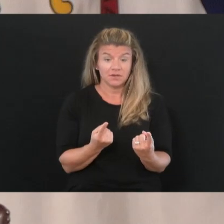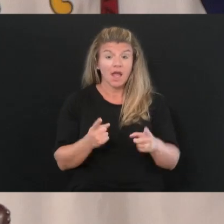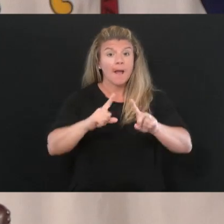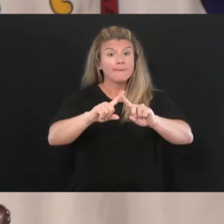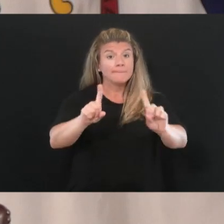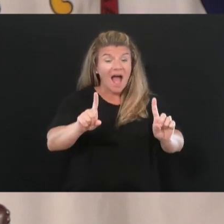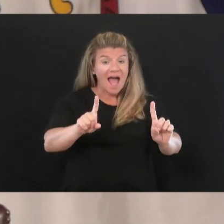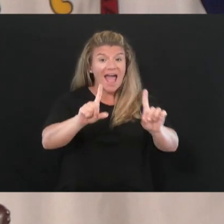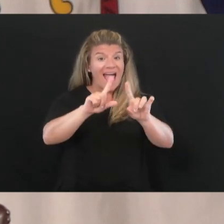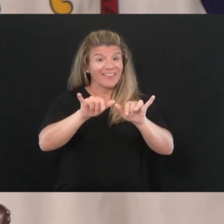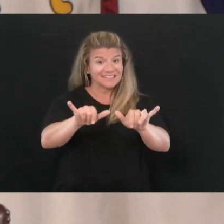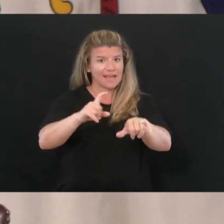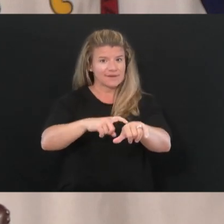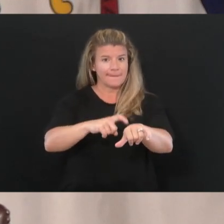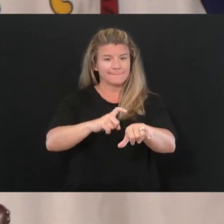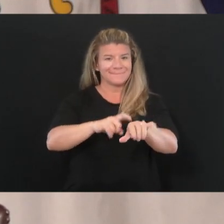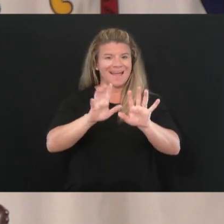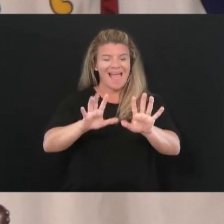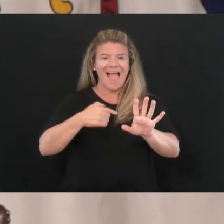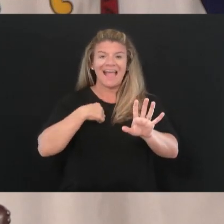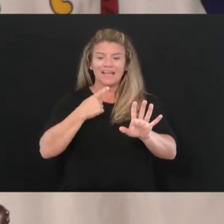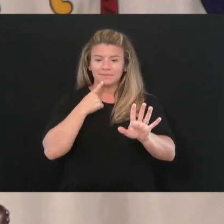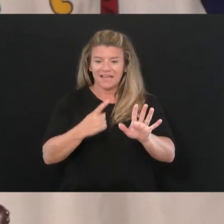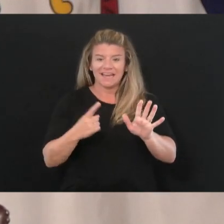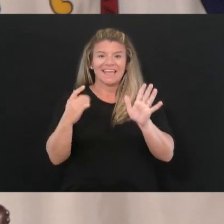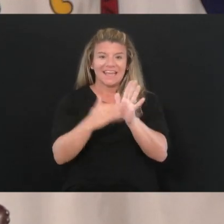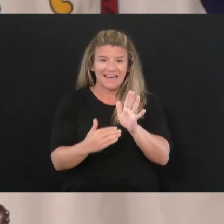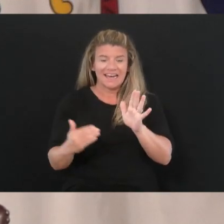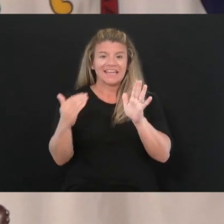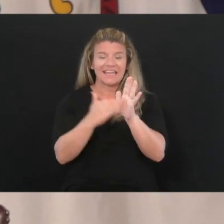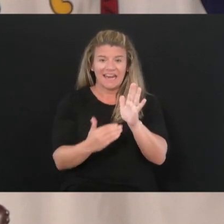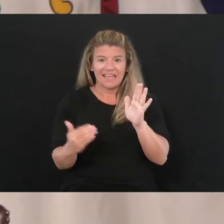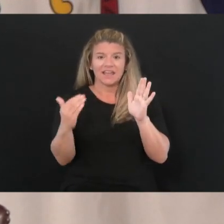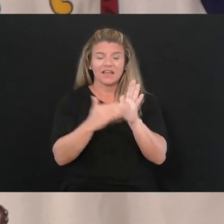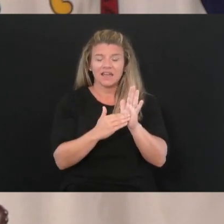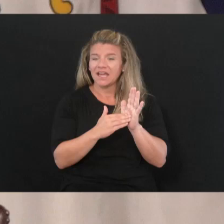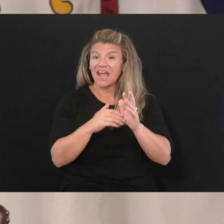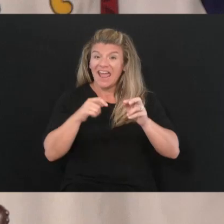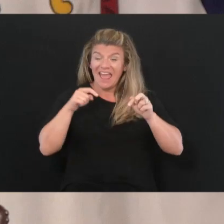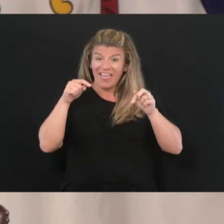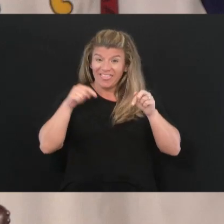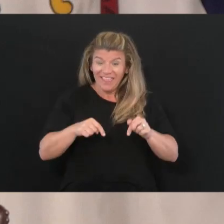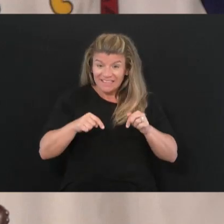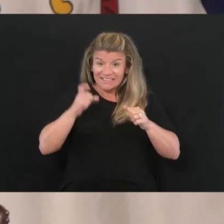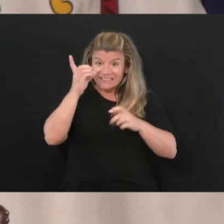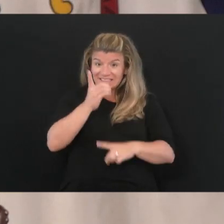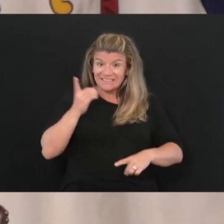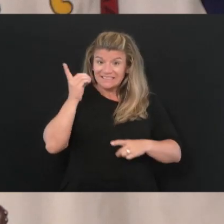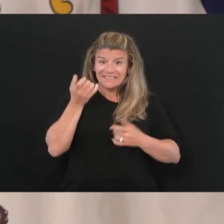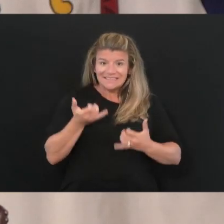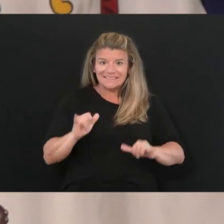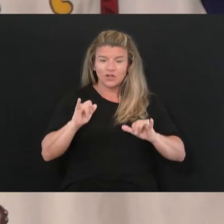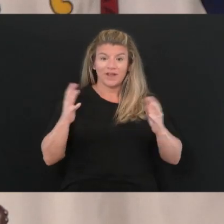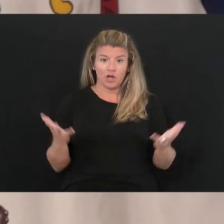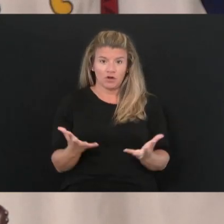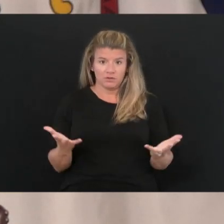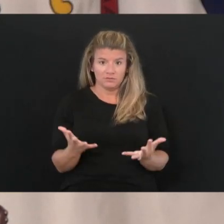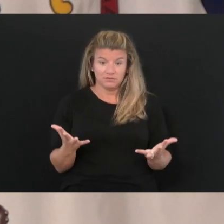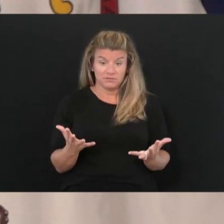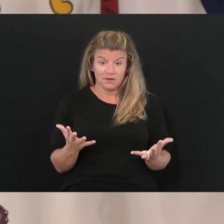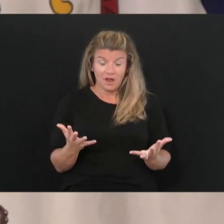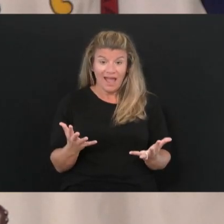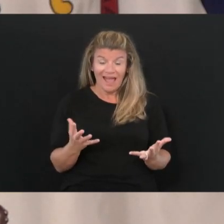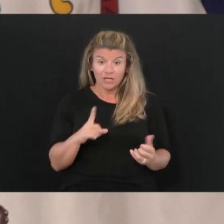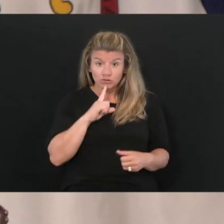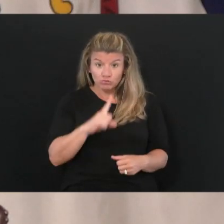same time, I keep over and over saying that this virus is still right here with us, and this killer is